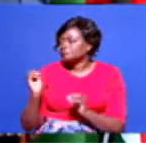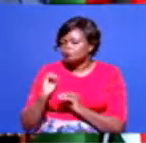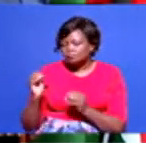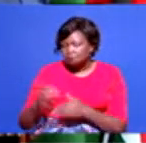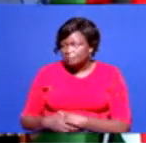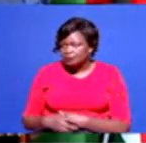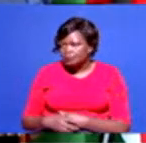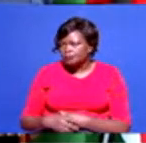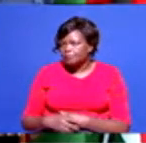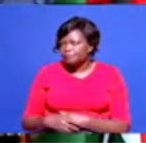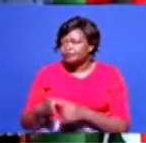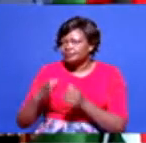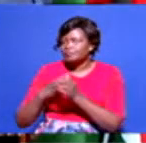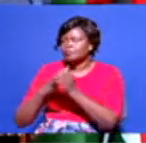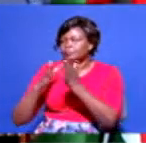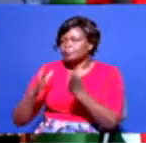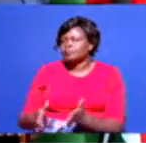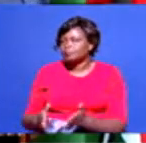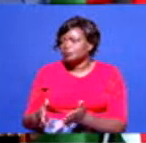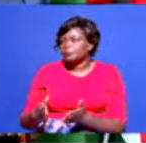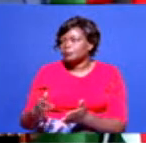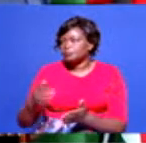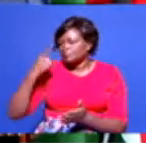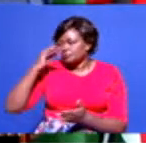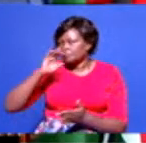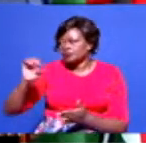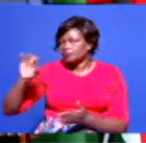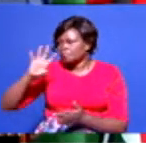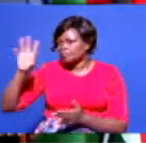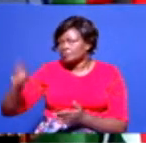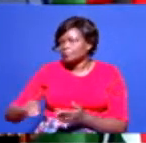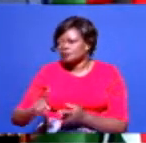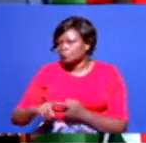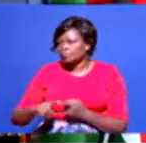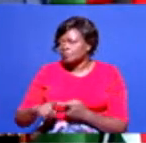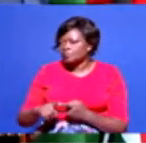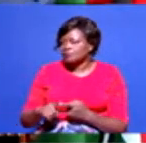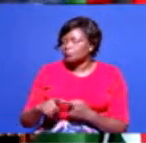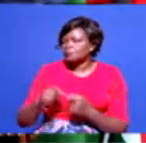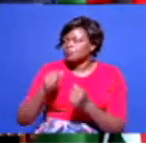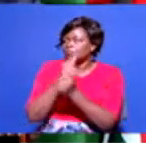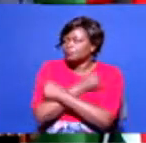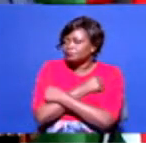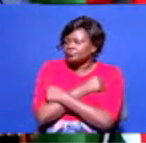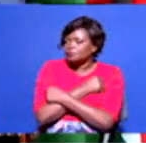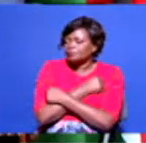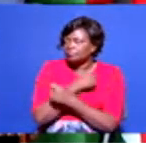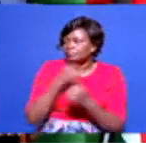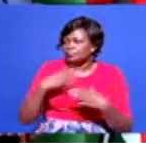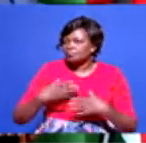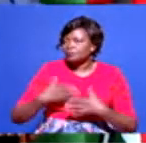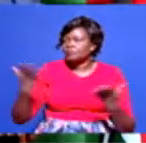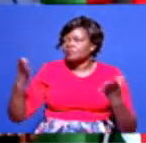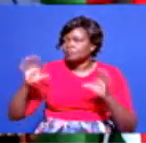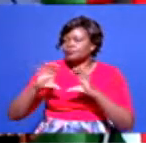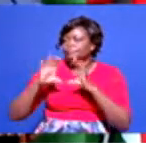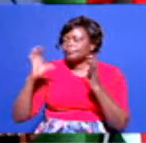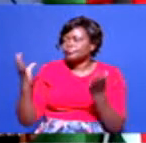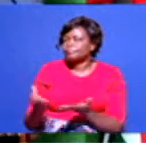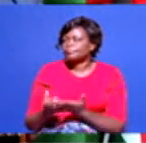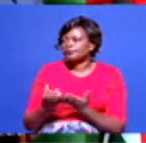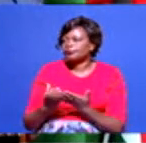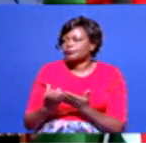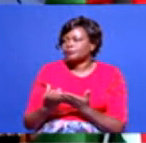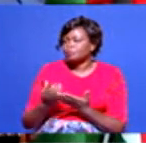Nyeri. He was a leader for East Africa. He was an admired person across the globe. And let's not